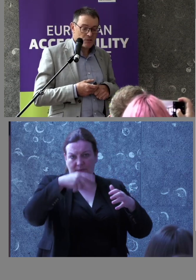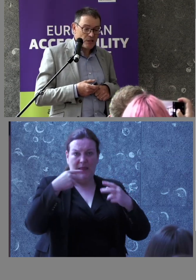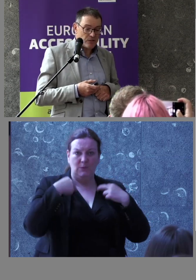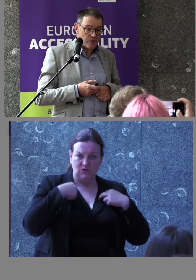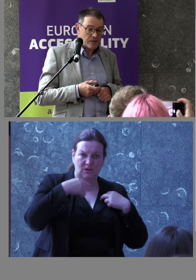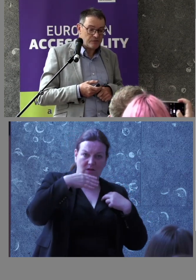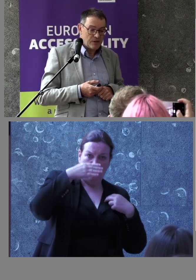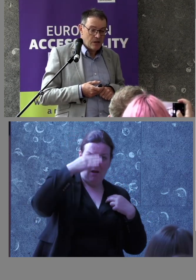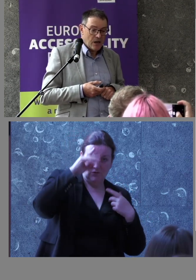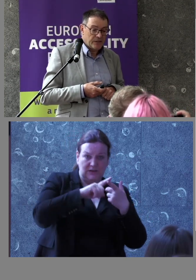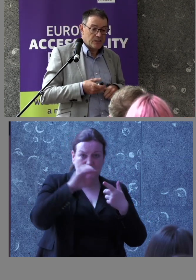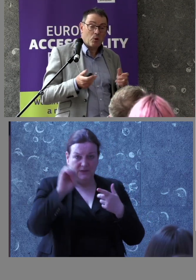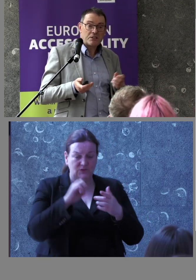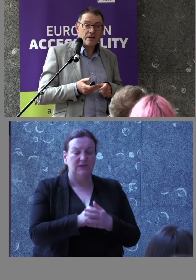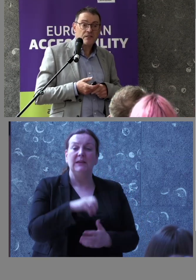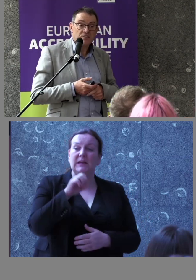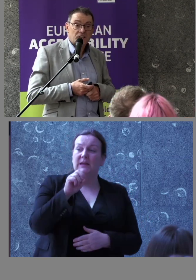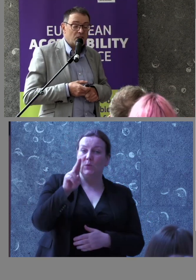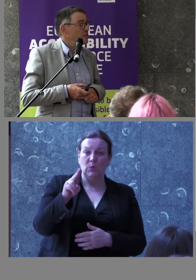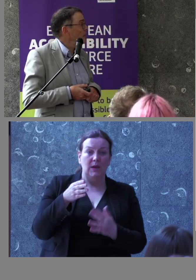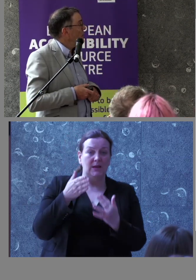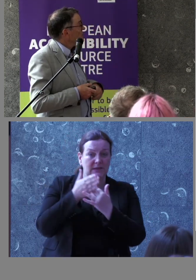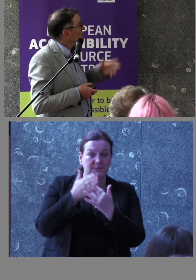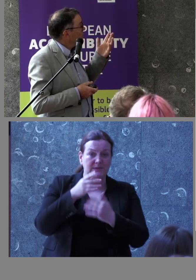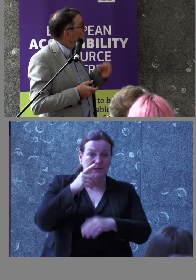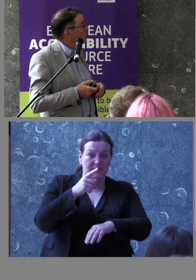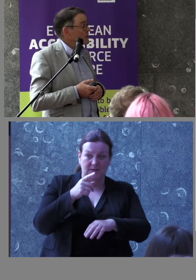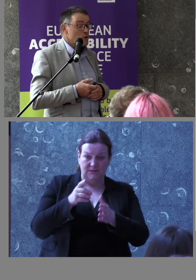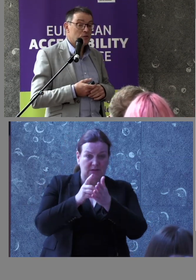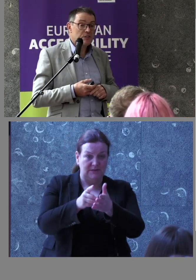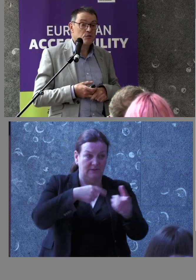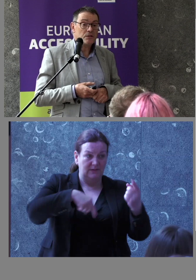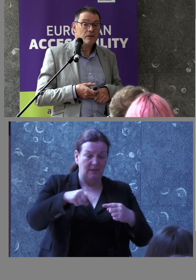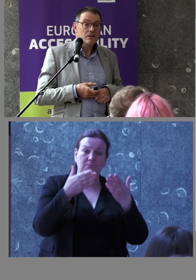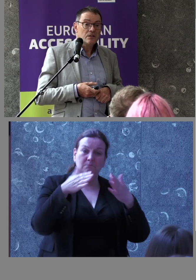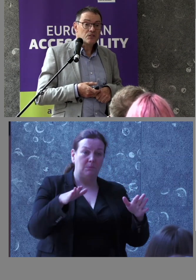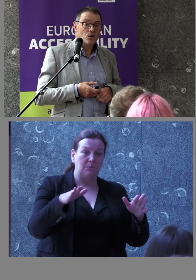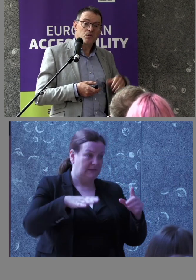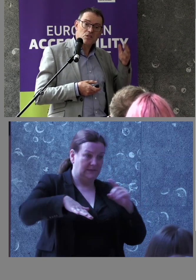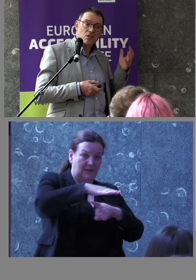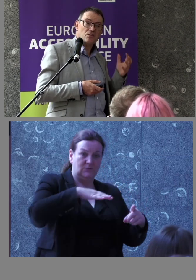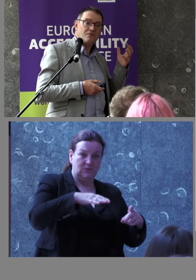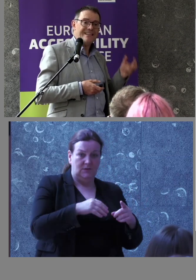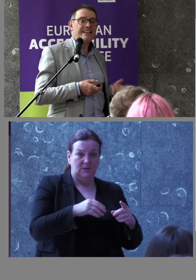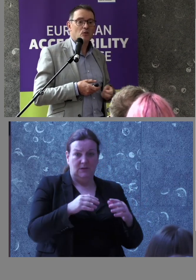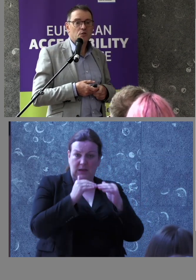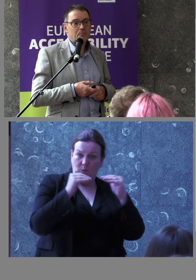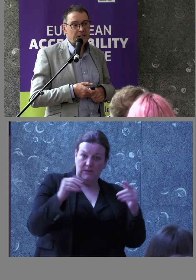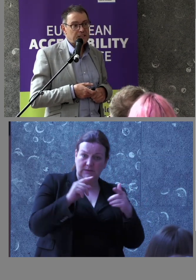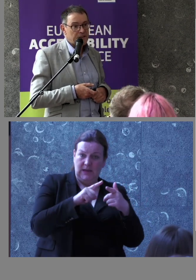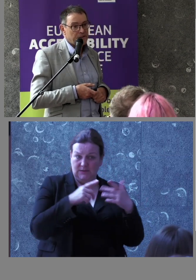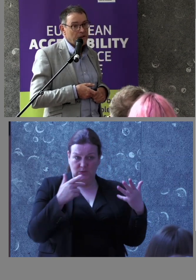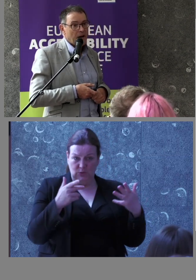our websites in both languages. The EU Accessibility Directive, and then the public